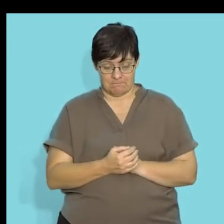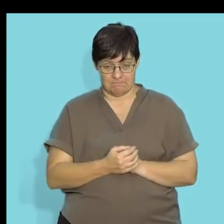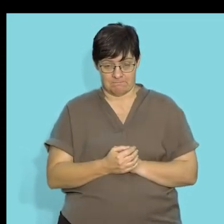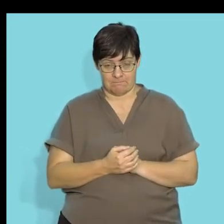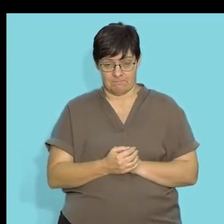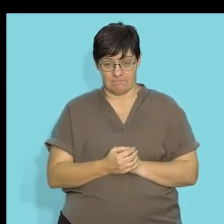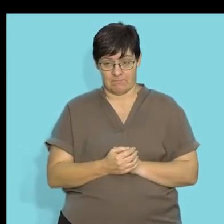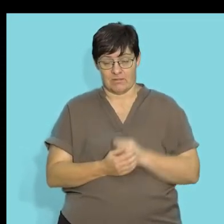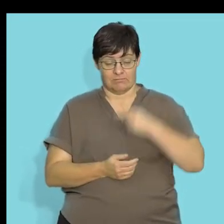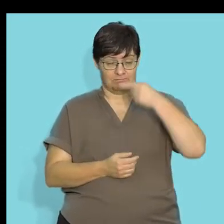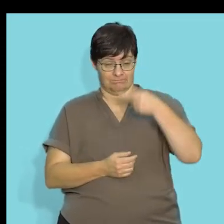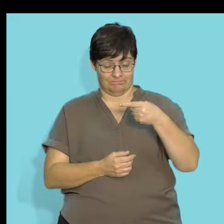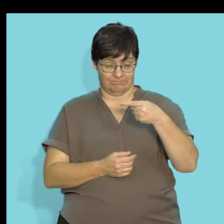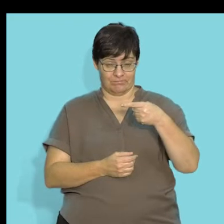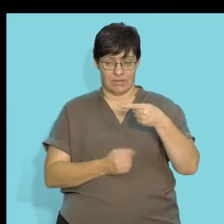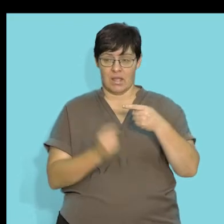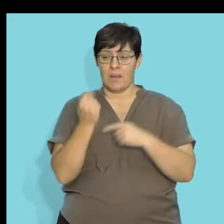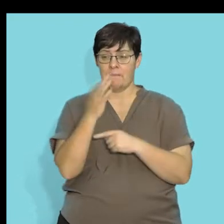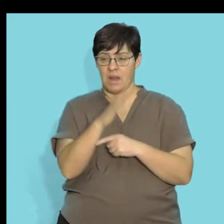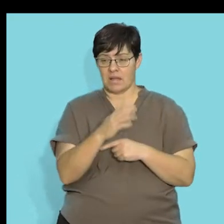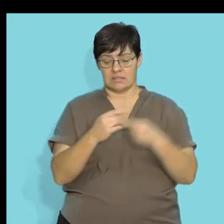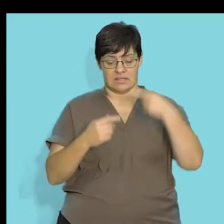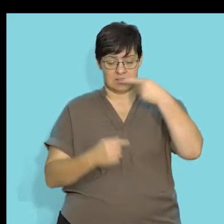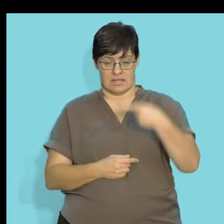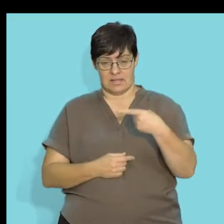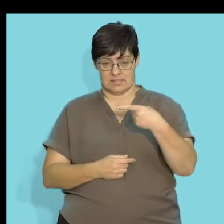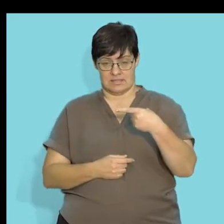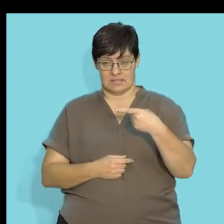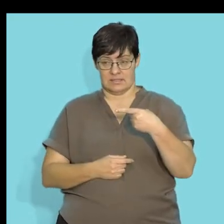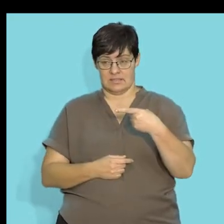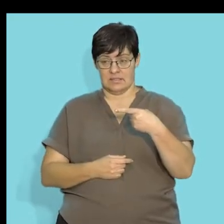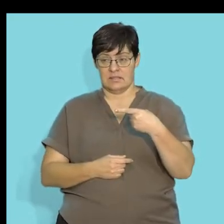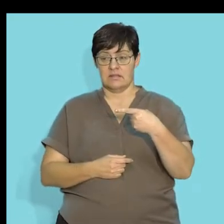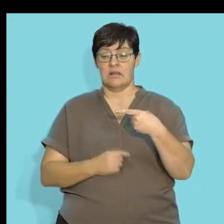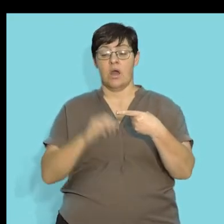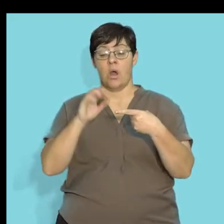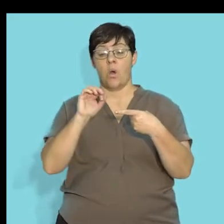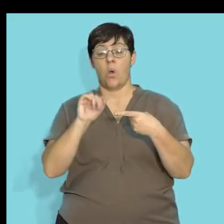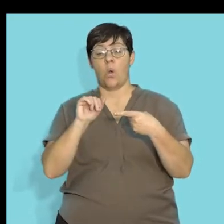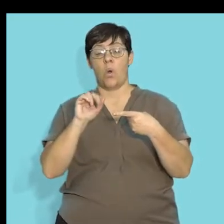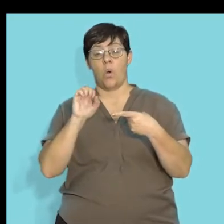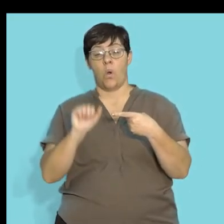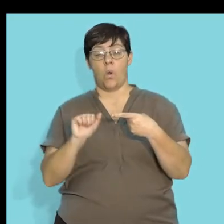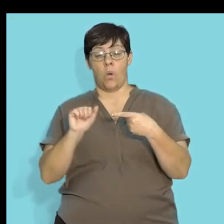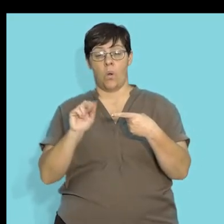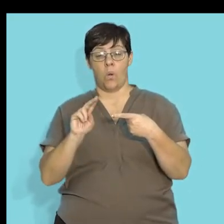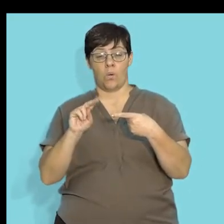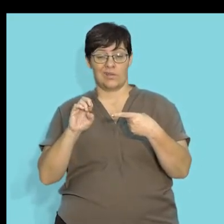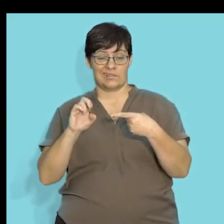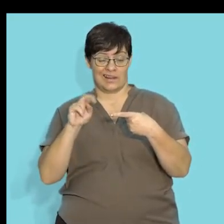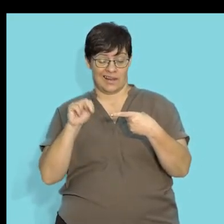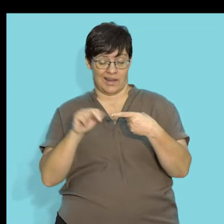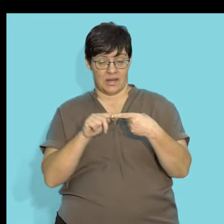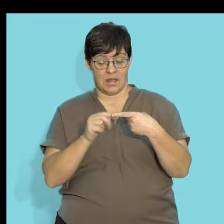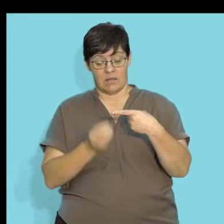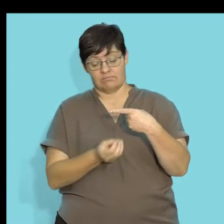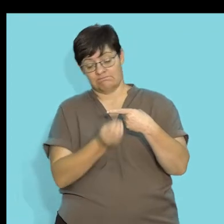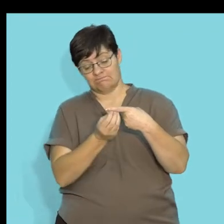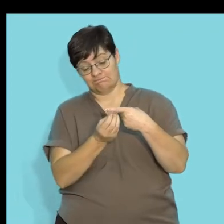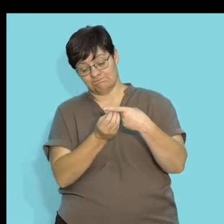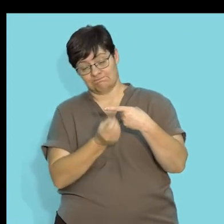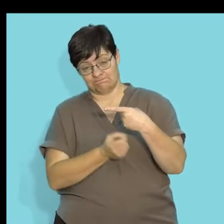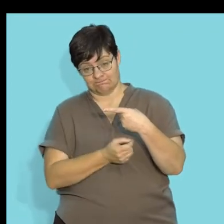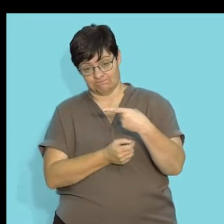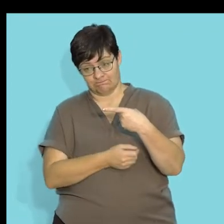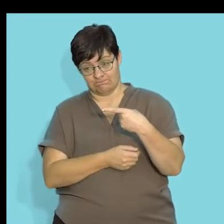Okay, if we look at this, we see that the plant is laid on its side and the auxins gather in the lower part of